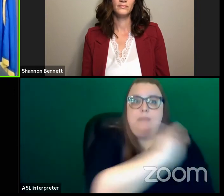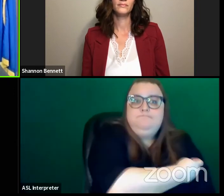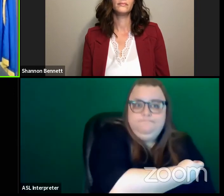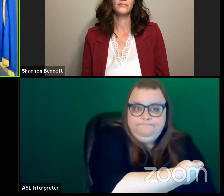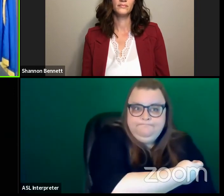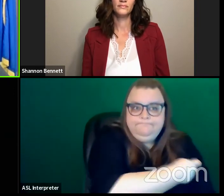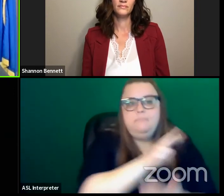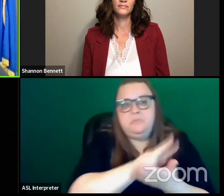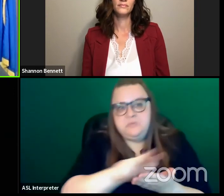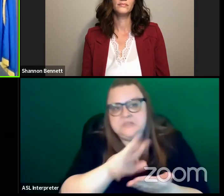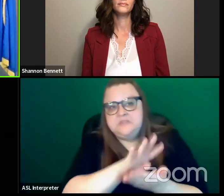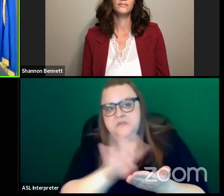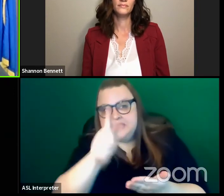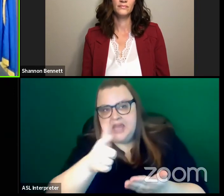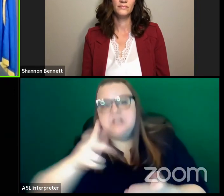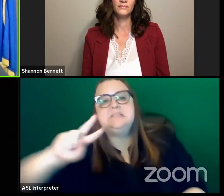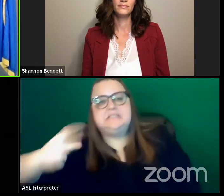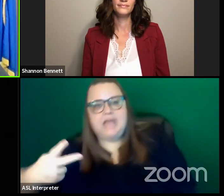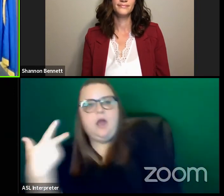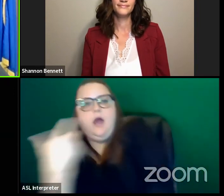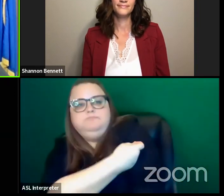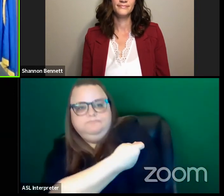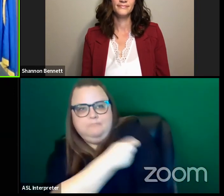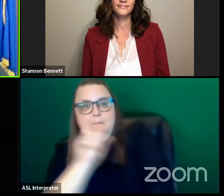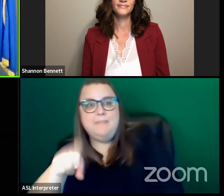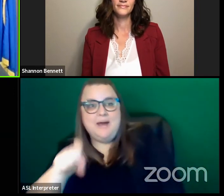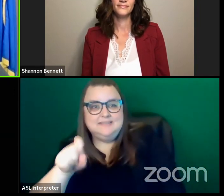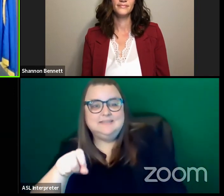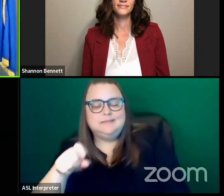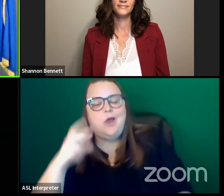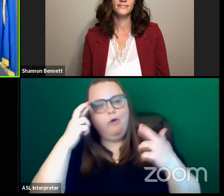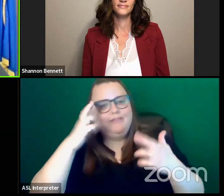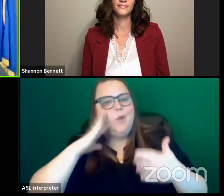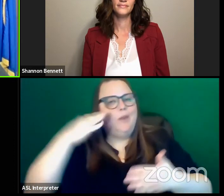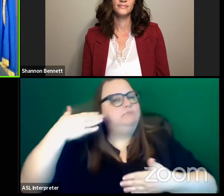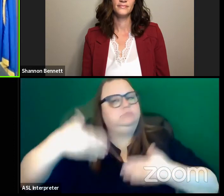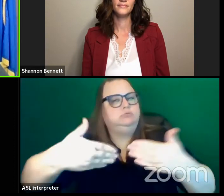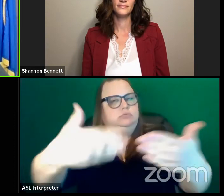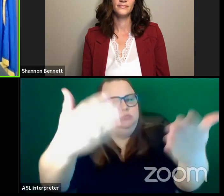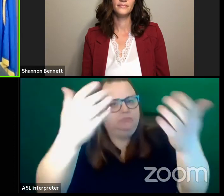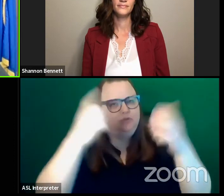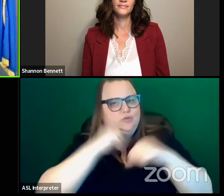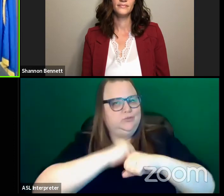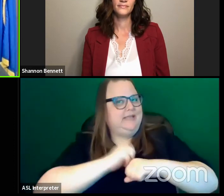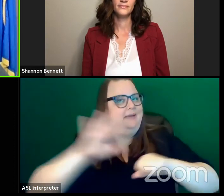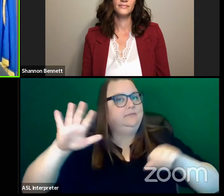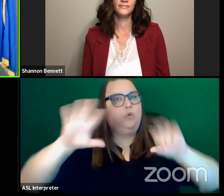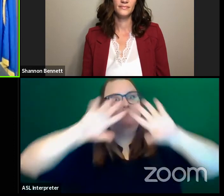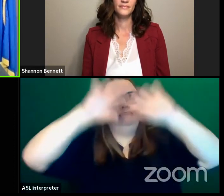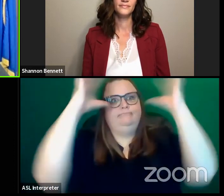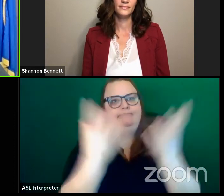or 4 weeks later, the second dose comes, and hopefully we'll be on our way by that point to protecting the entire population.